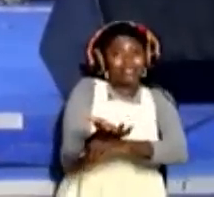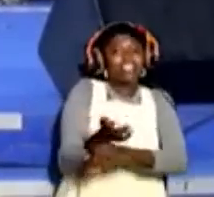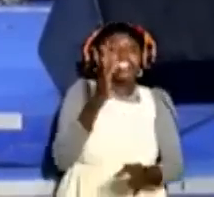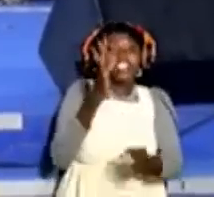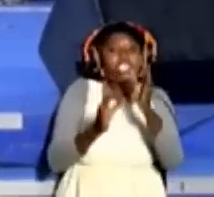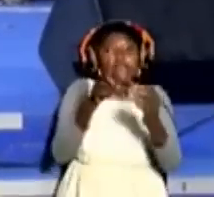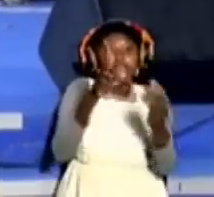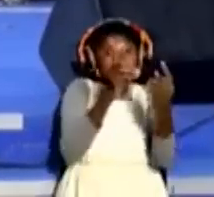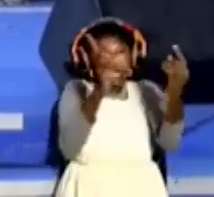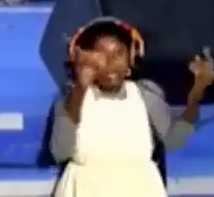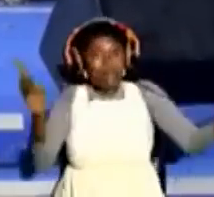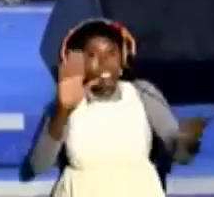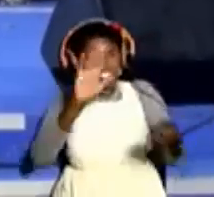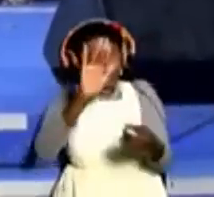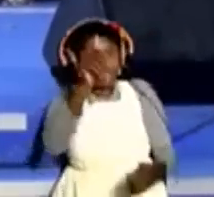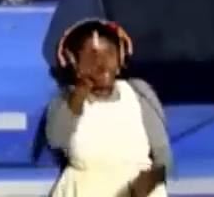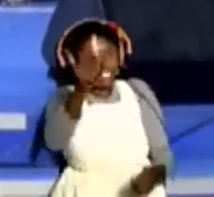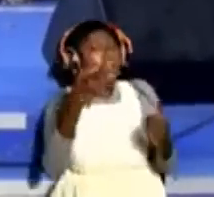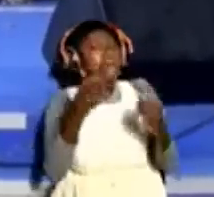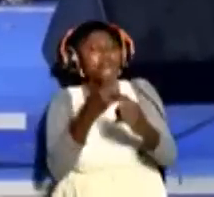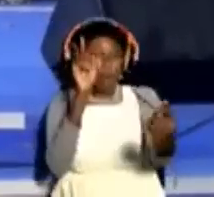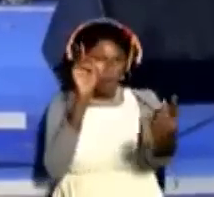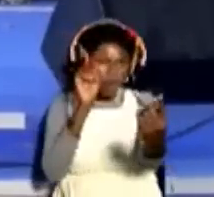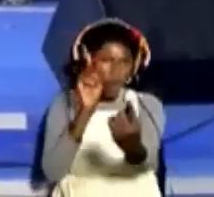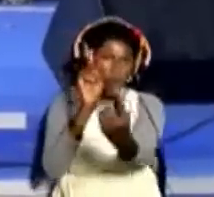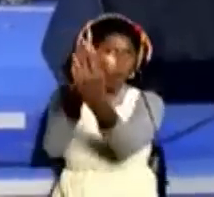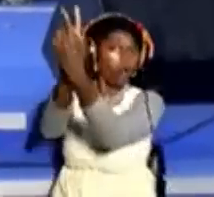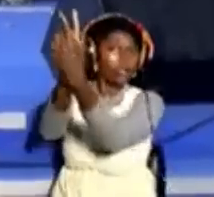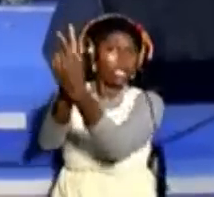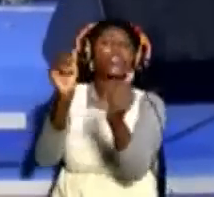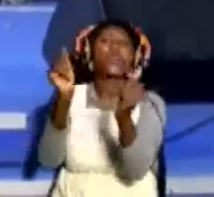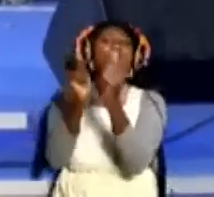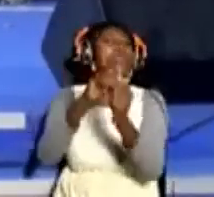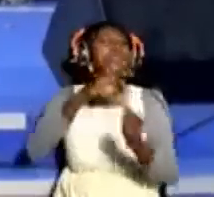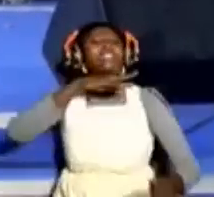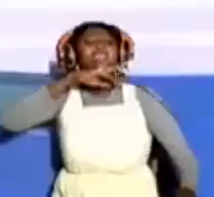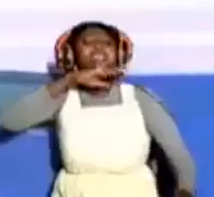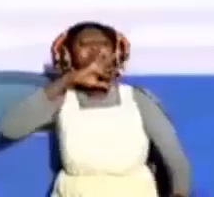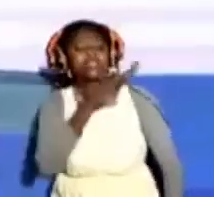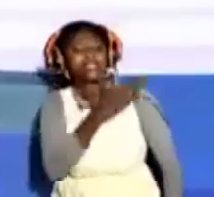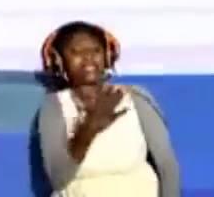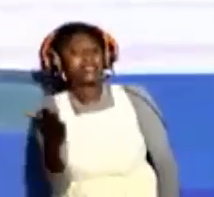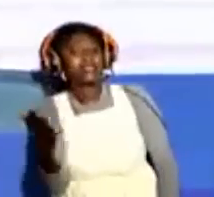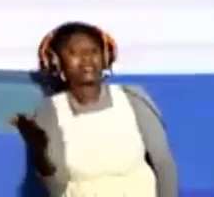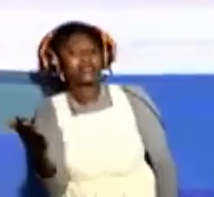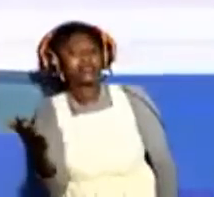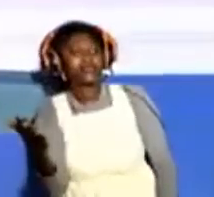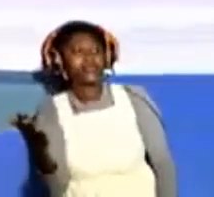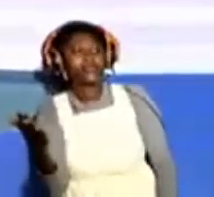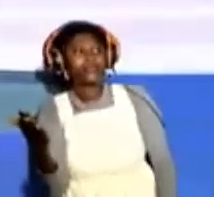if you will separate yourself from contact with contaminating things,